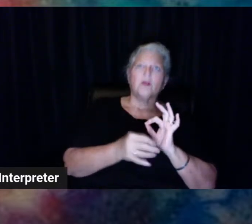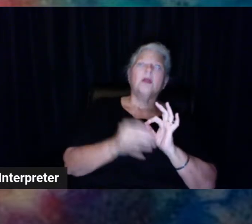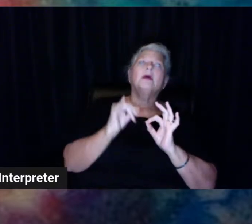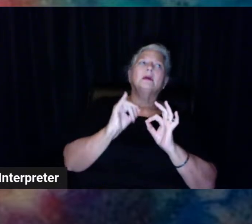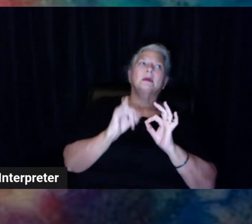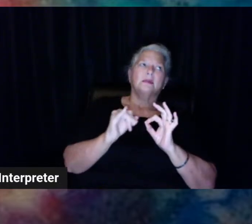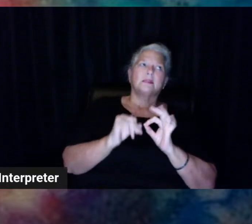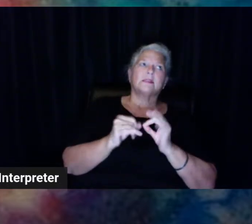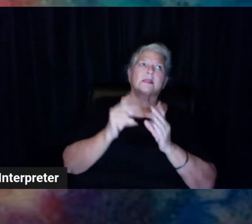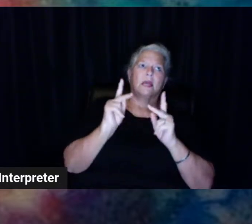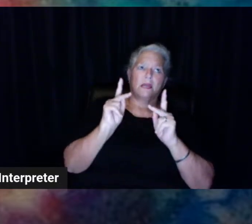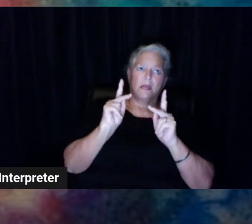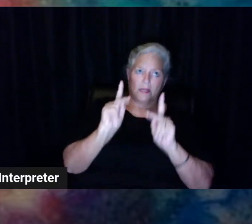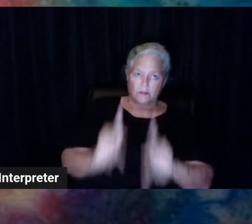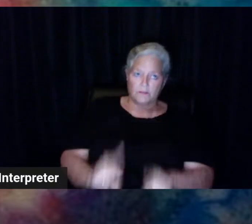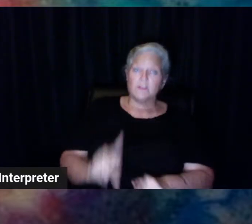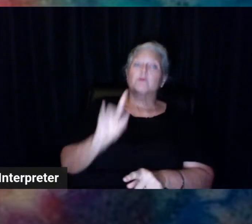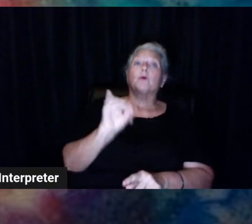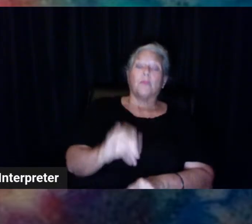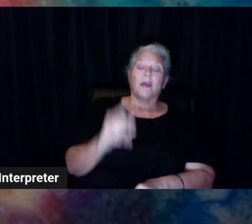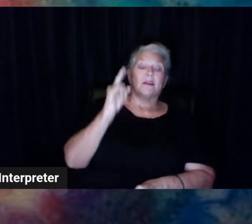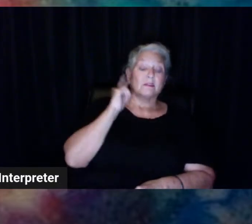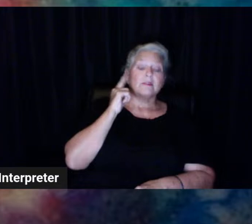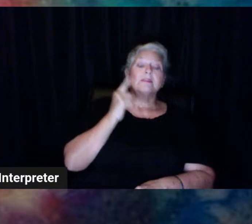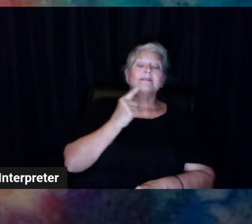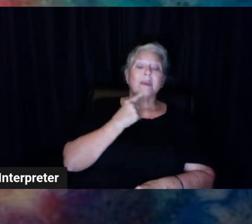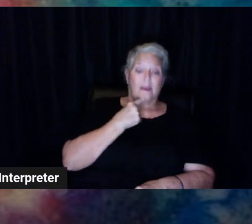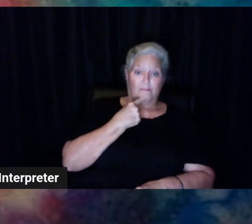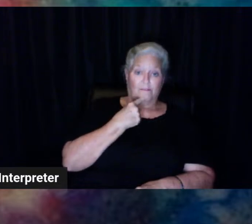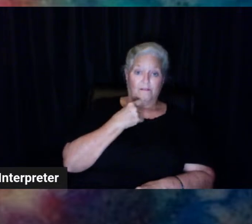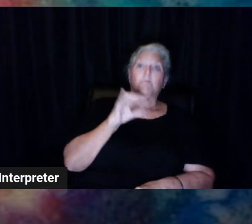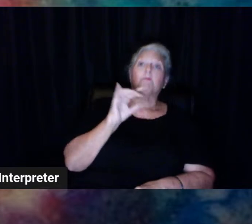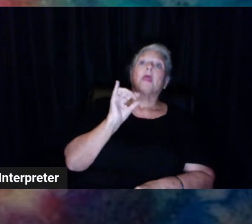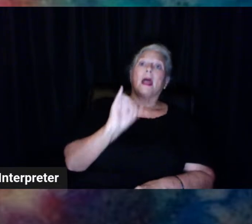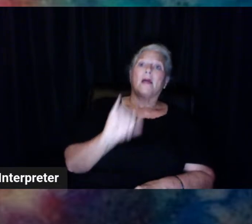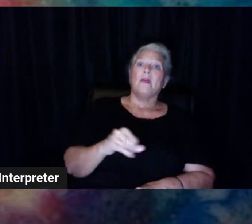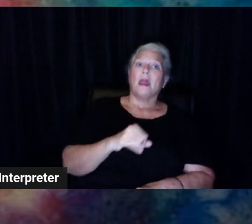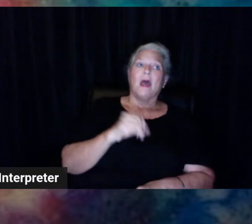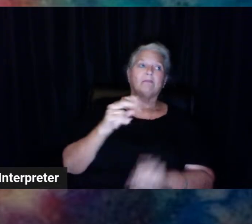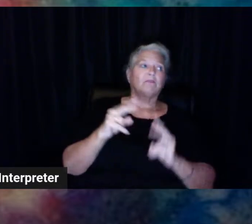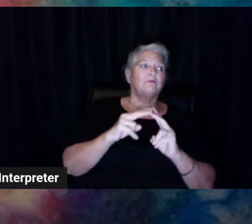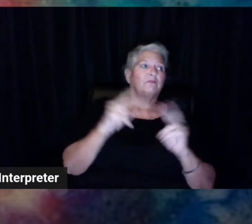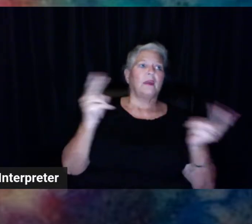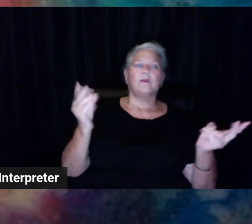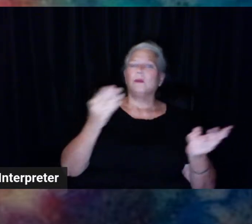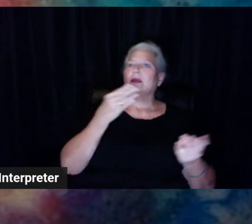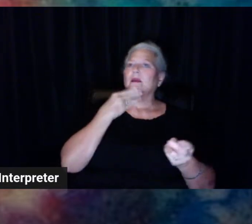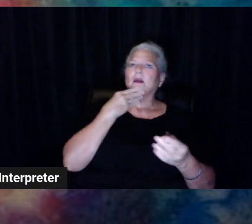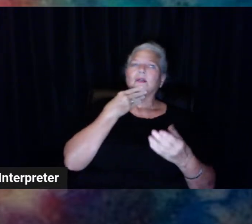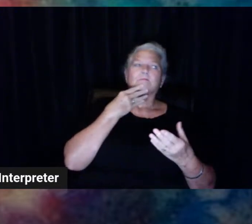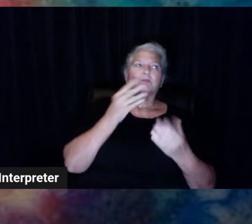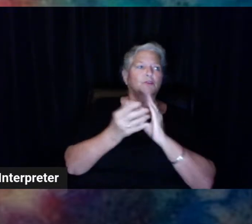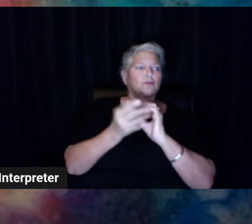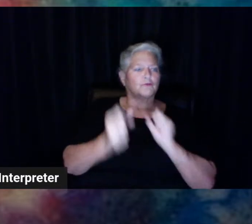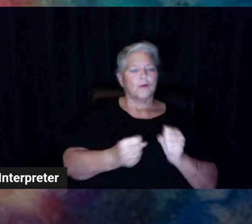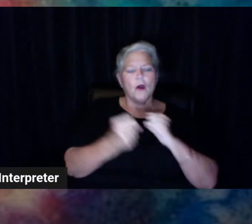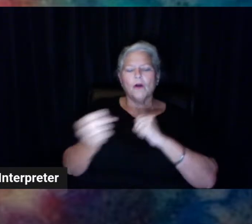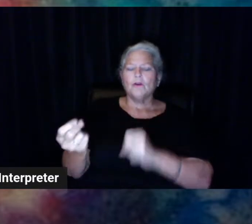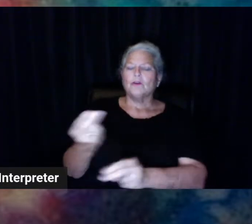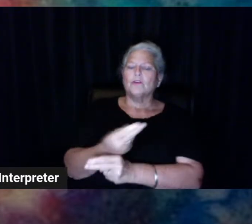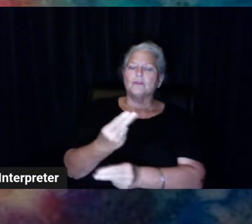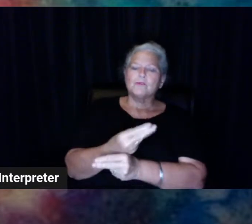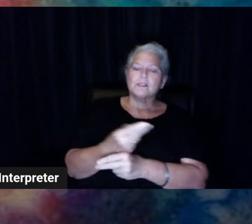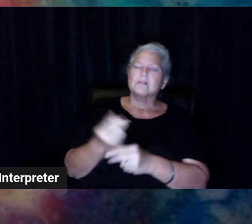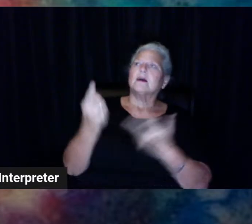interpreter is an individual that is deaf, and they have very